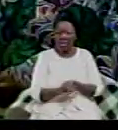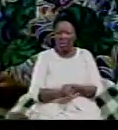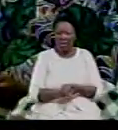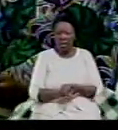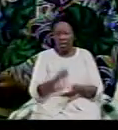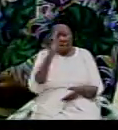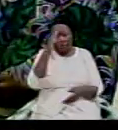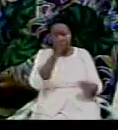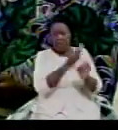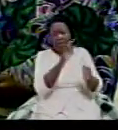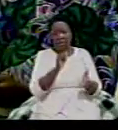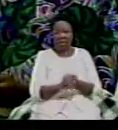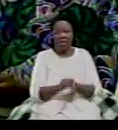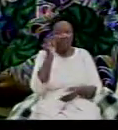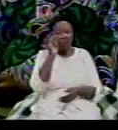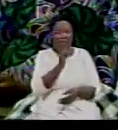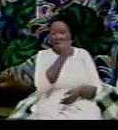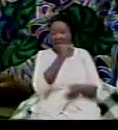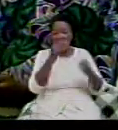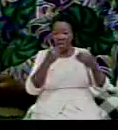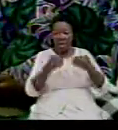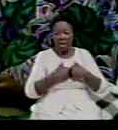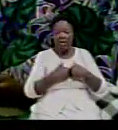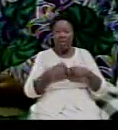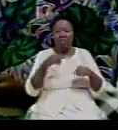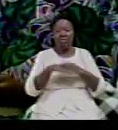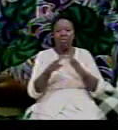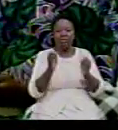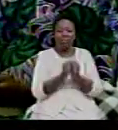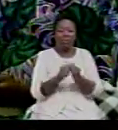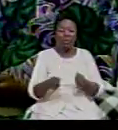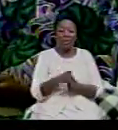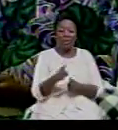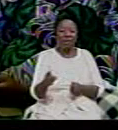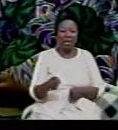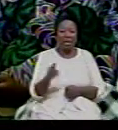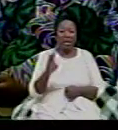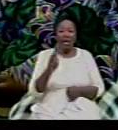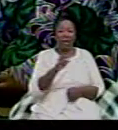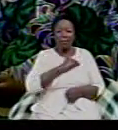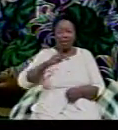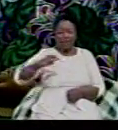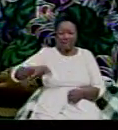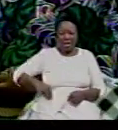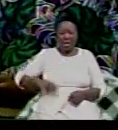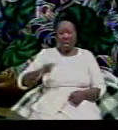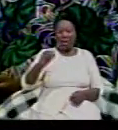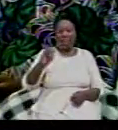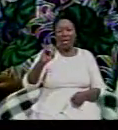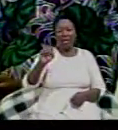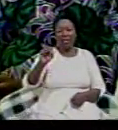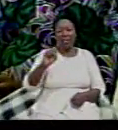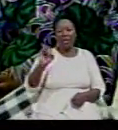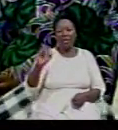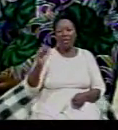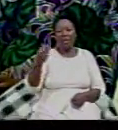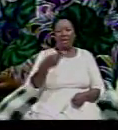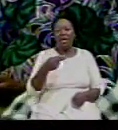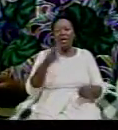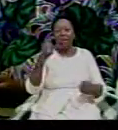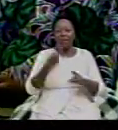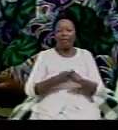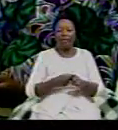The Israelites had read about the coming of the Messiah from Genesis to Exodus to all